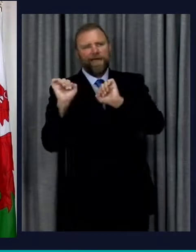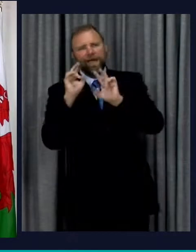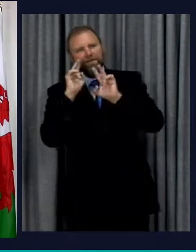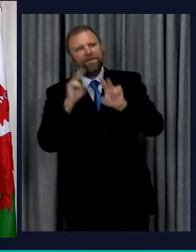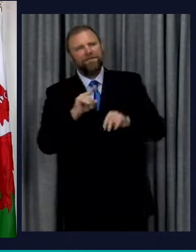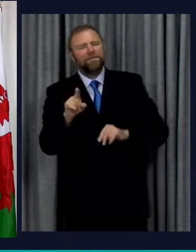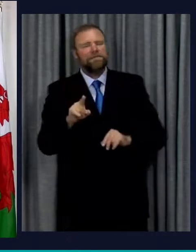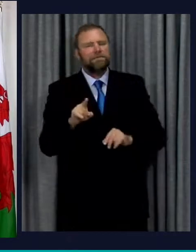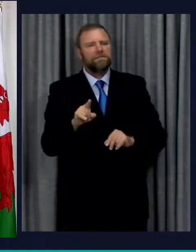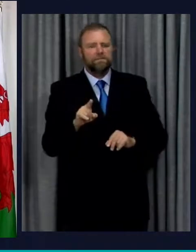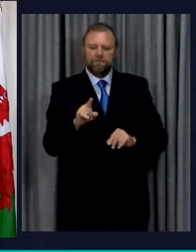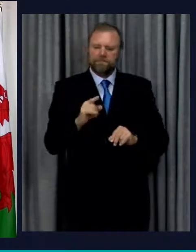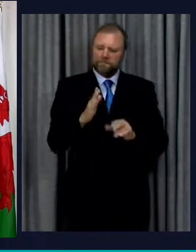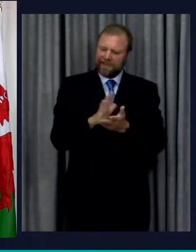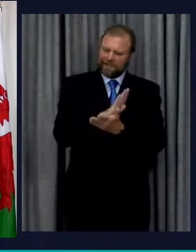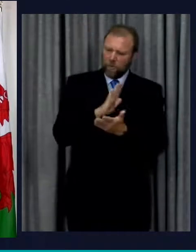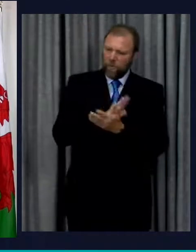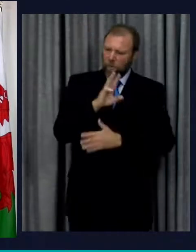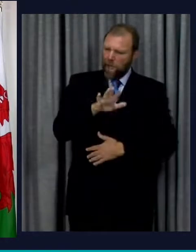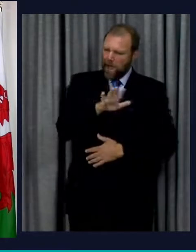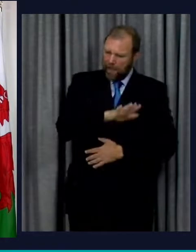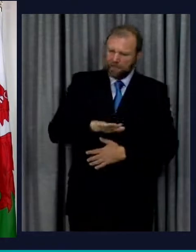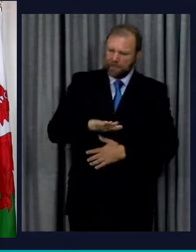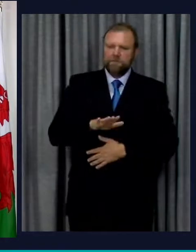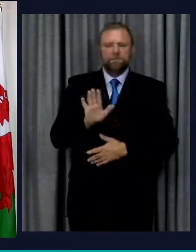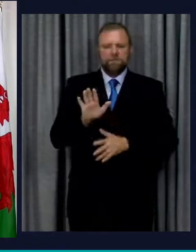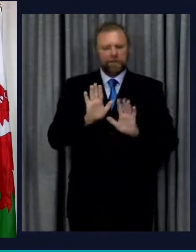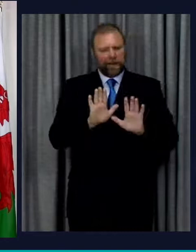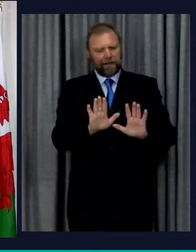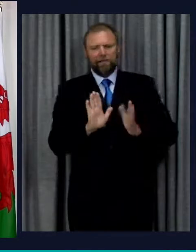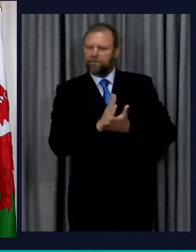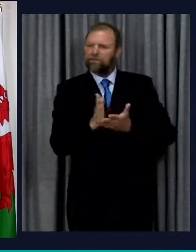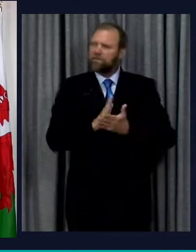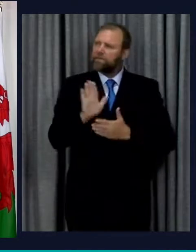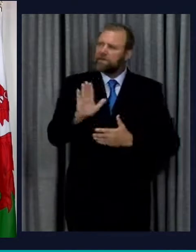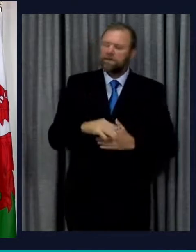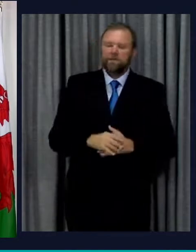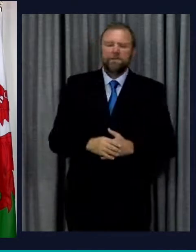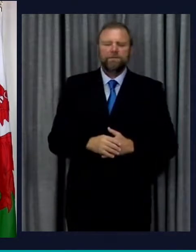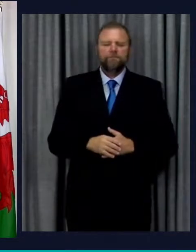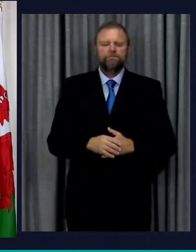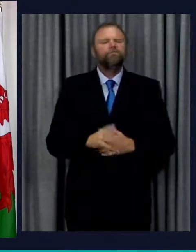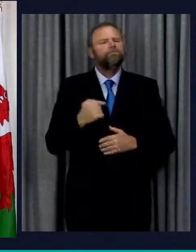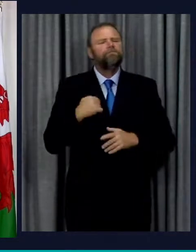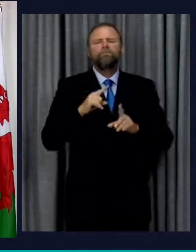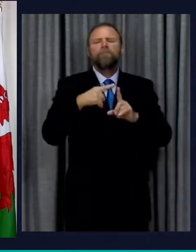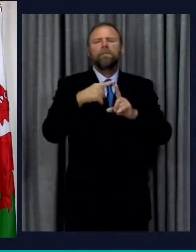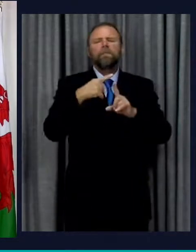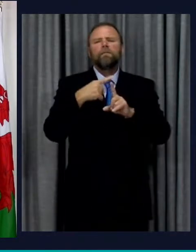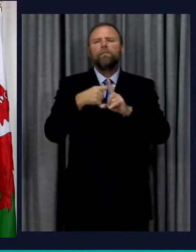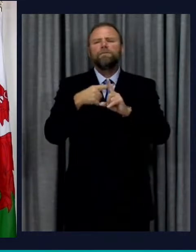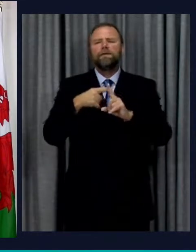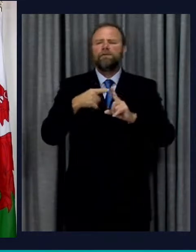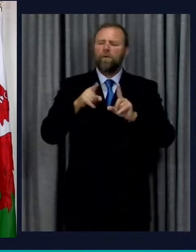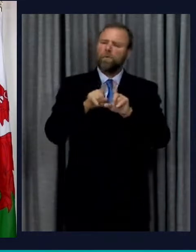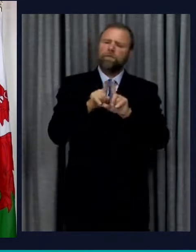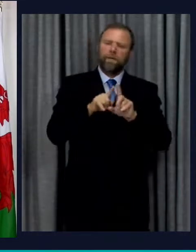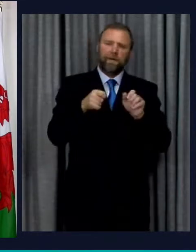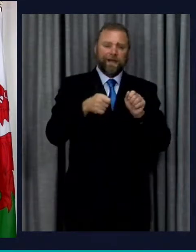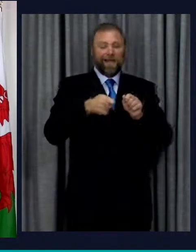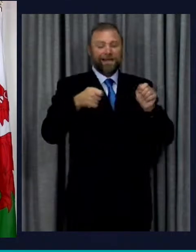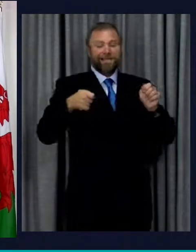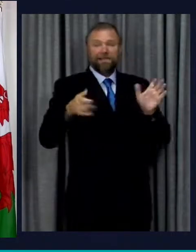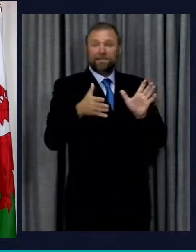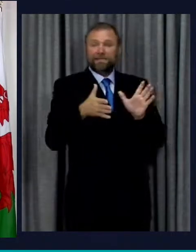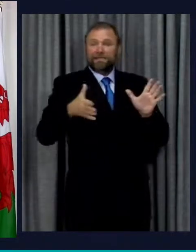Wales has to offer. Now, I'm positive about our ability to do that, to extend the season as well, and to do that hand